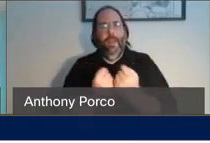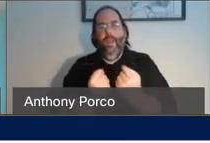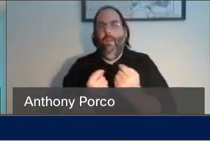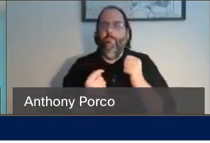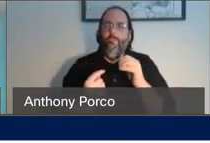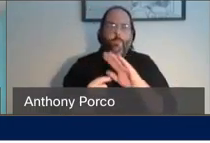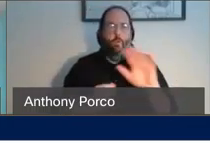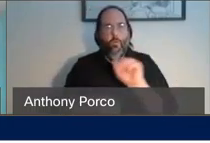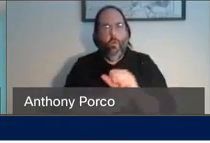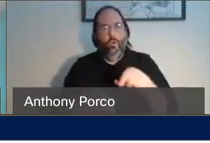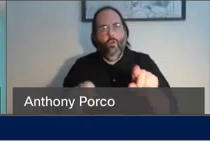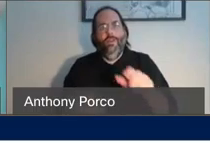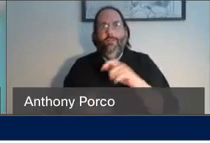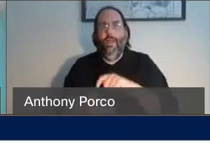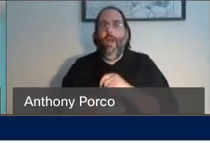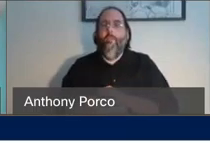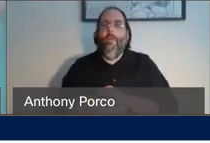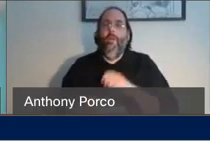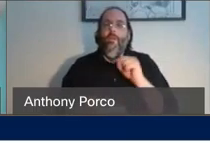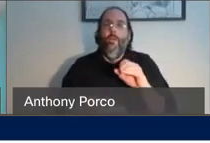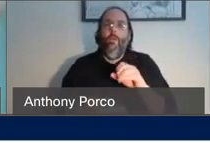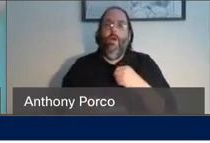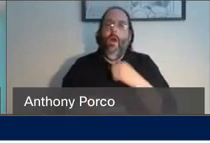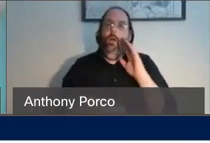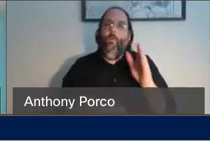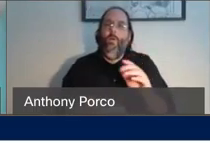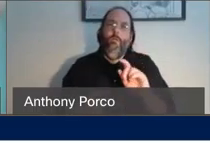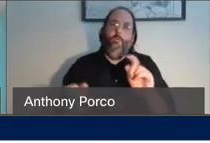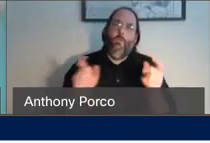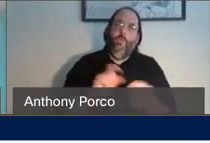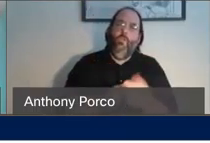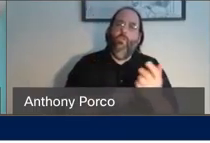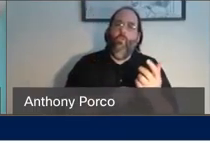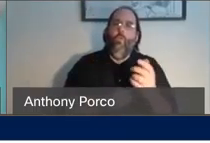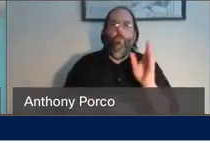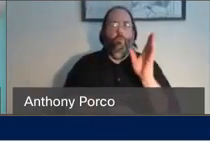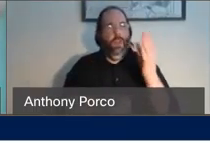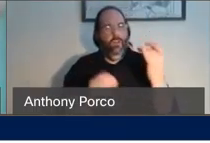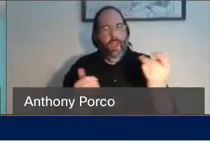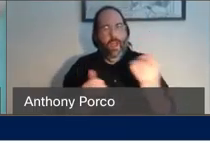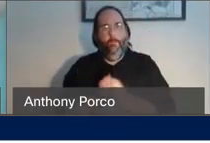time. So I will transition into this presentation.